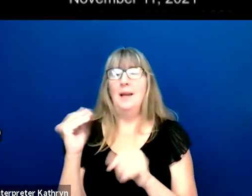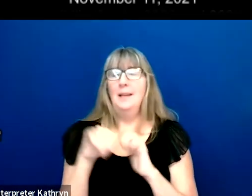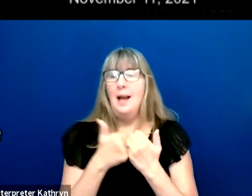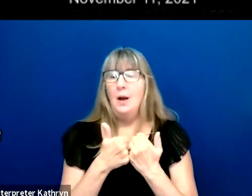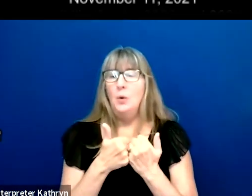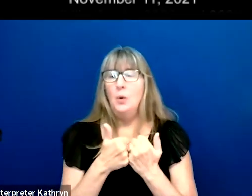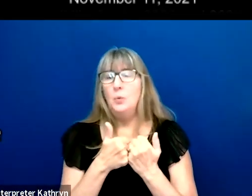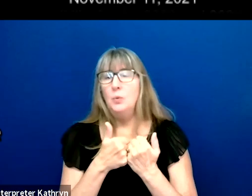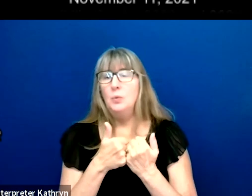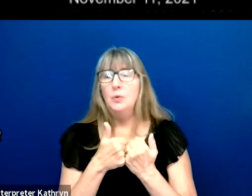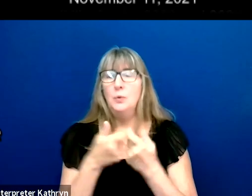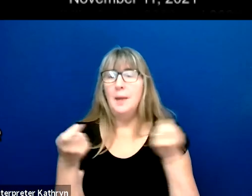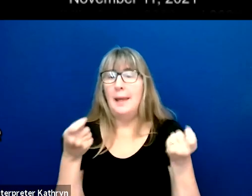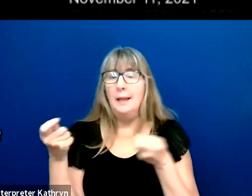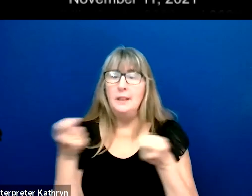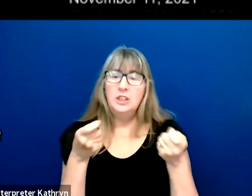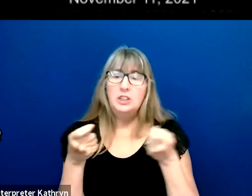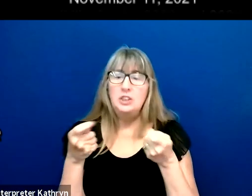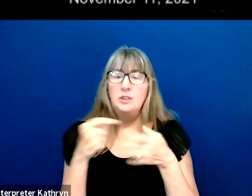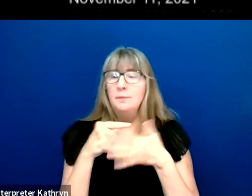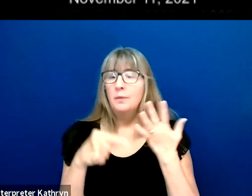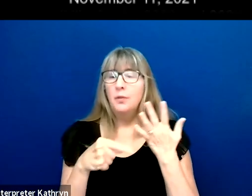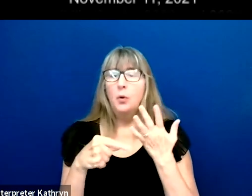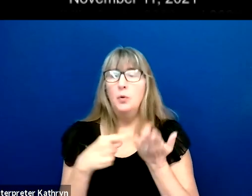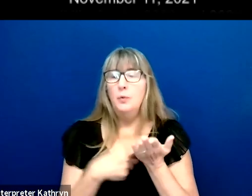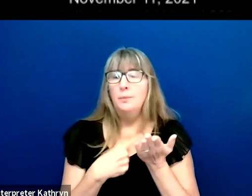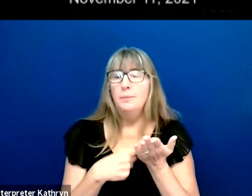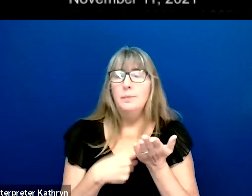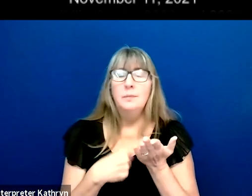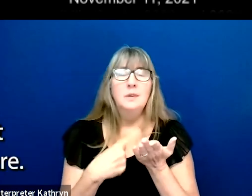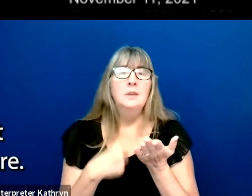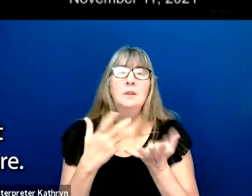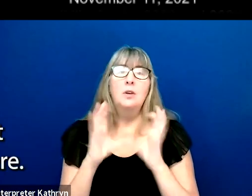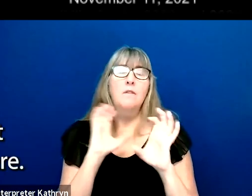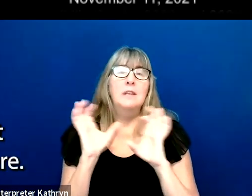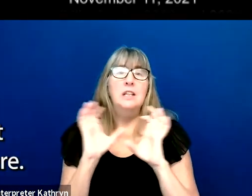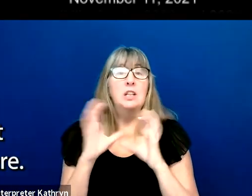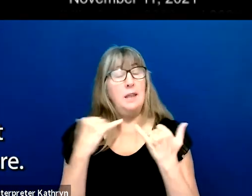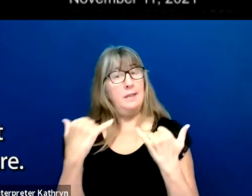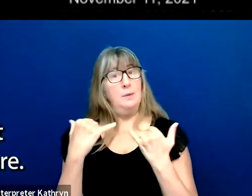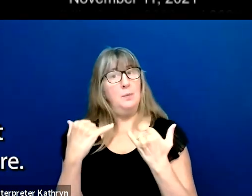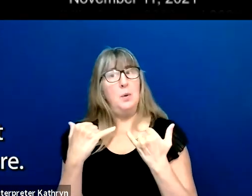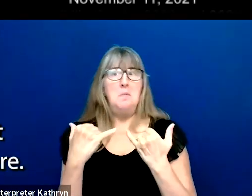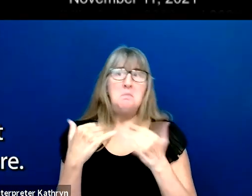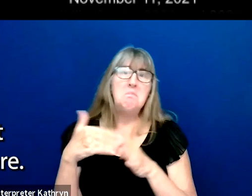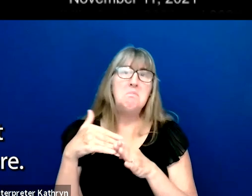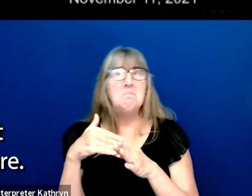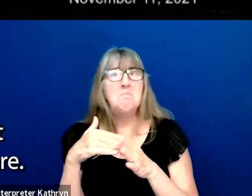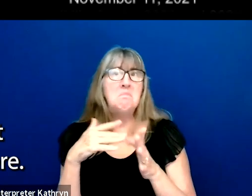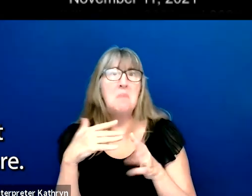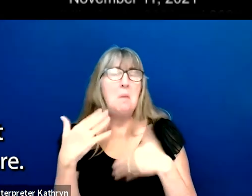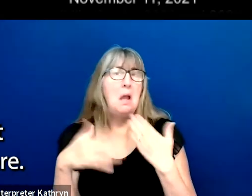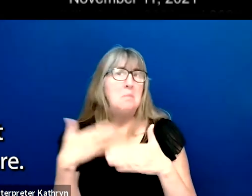to actually manage kind of those conversations. And at this point, I might go out on a limb and say that there's a lot